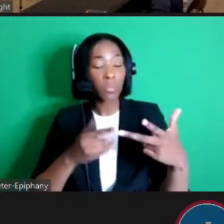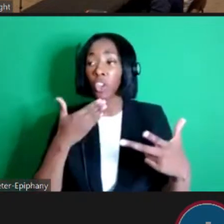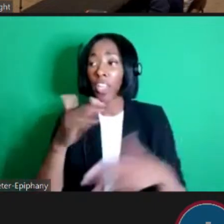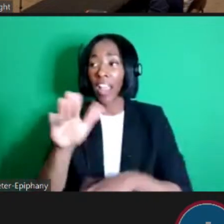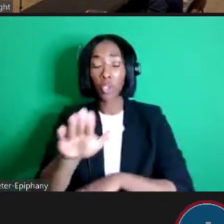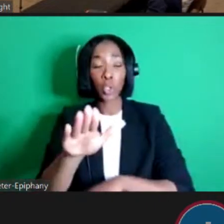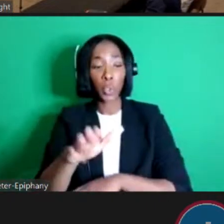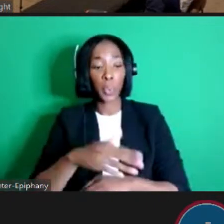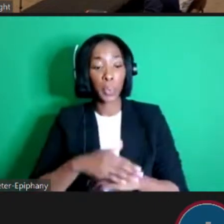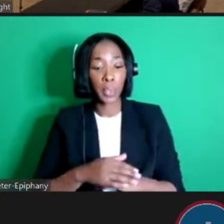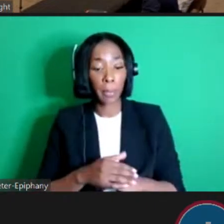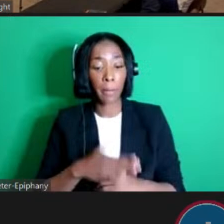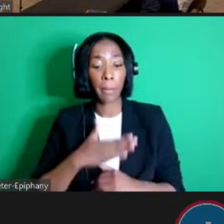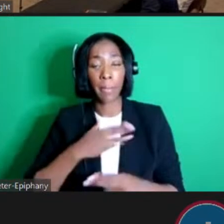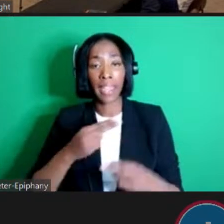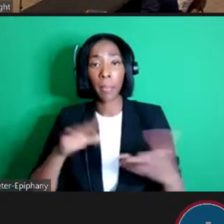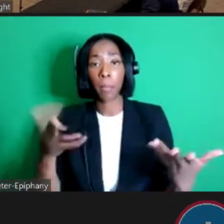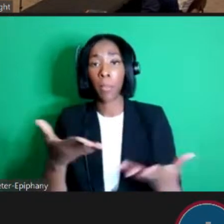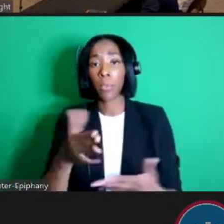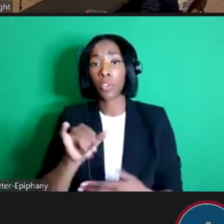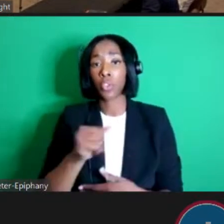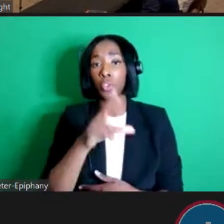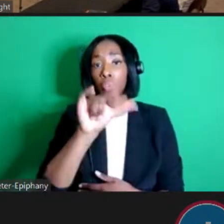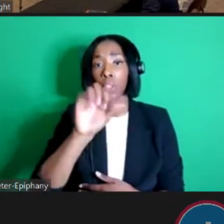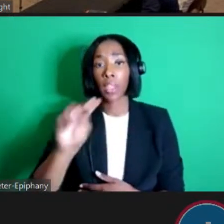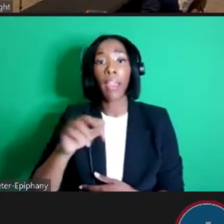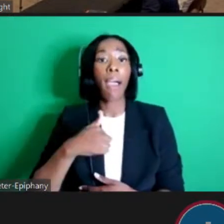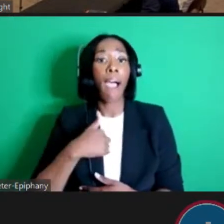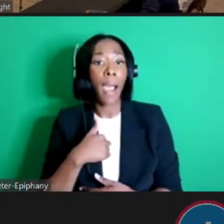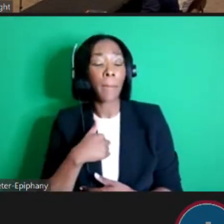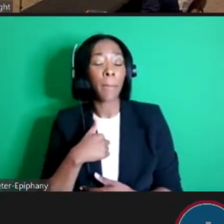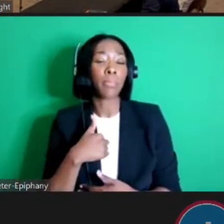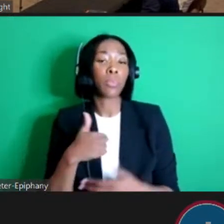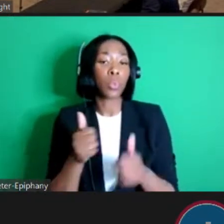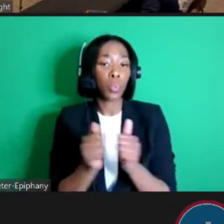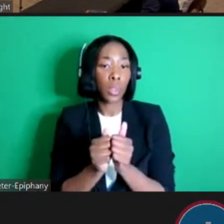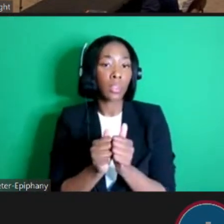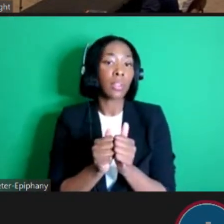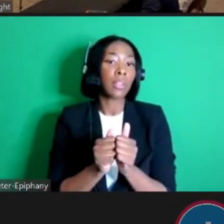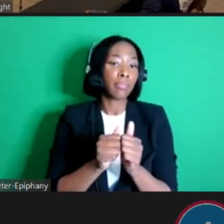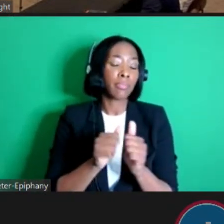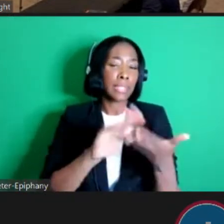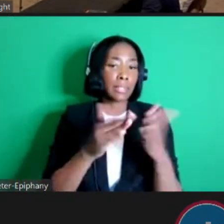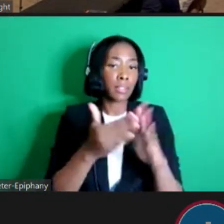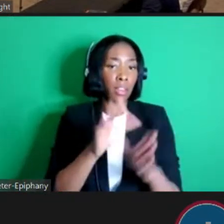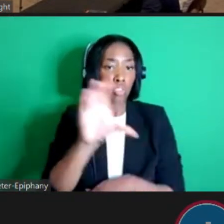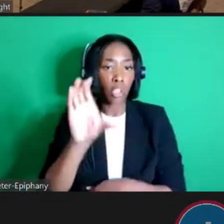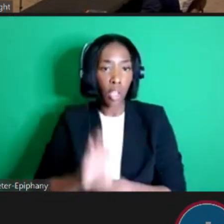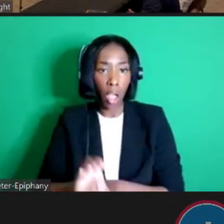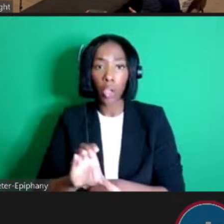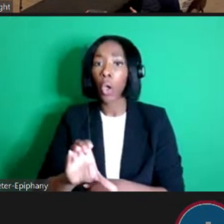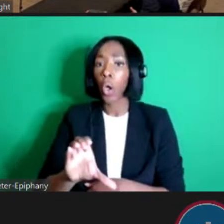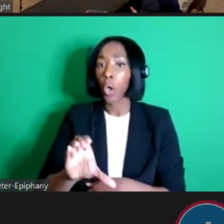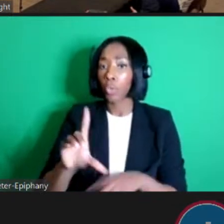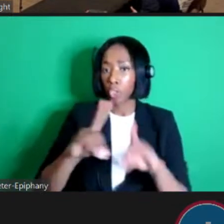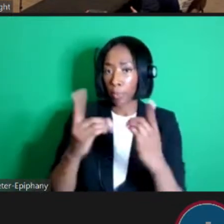My name is Julian Silva. I'm with the City of Chicago, Department of Transportation. I'm Hispanic,